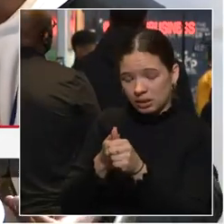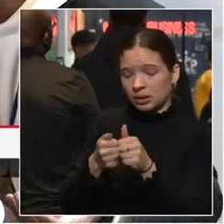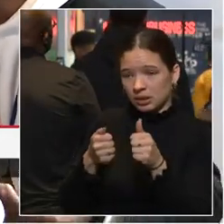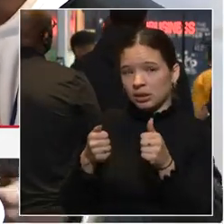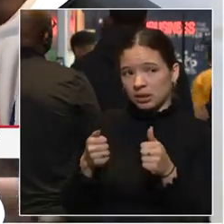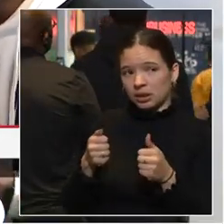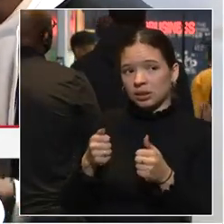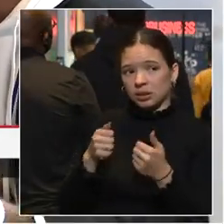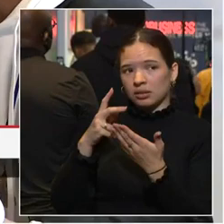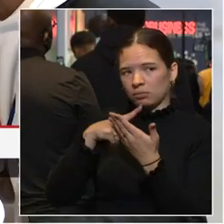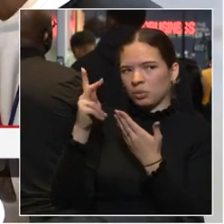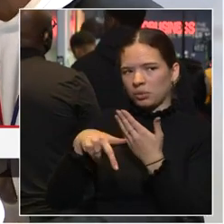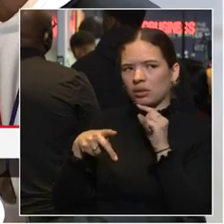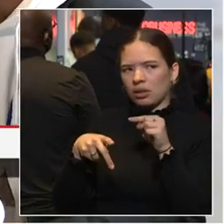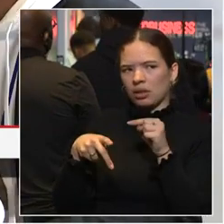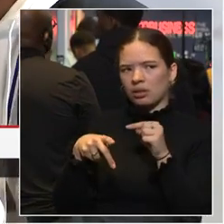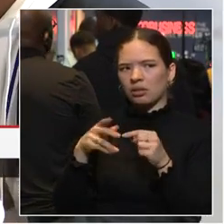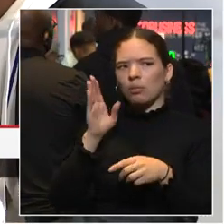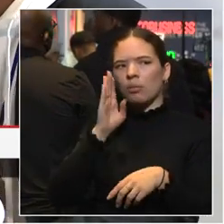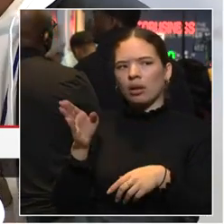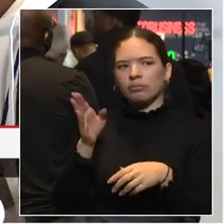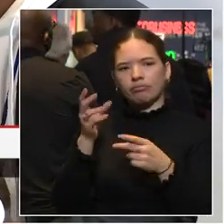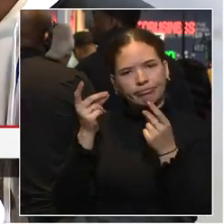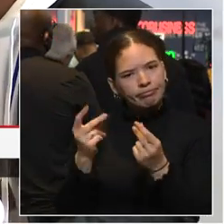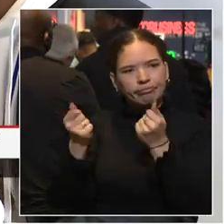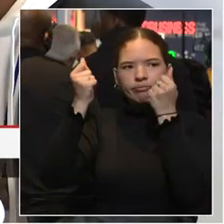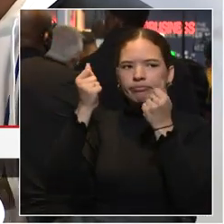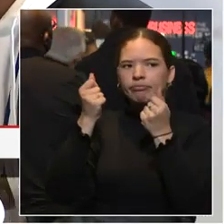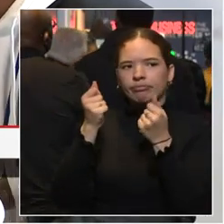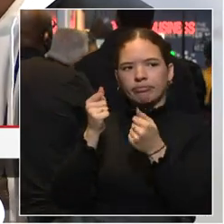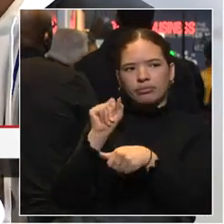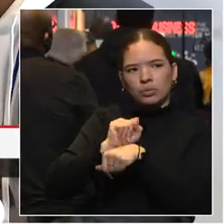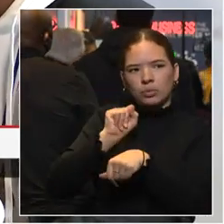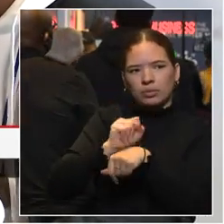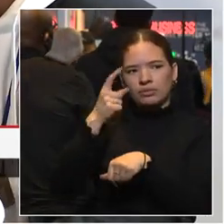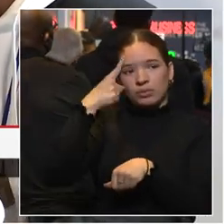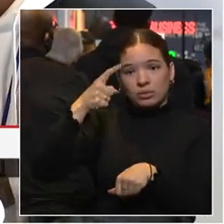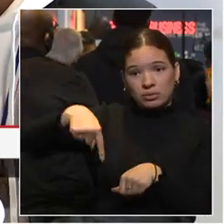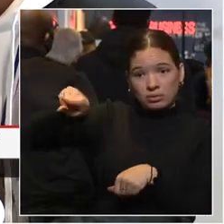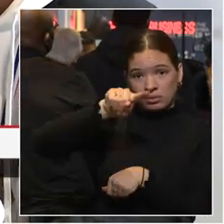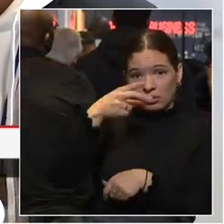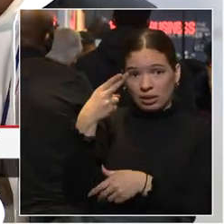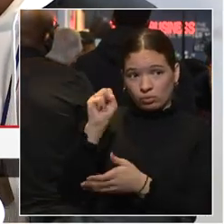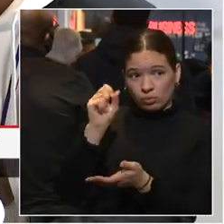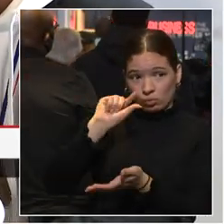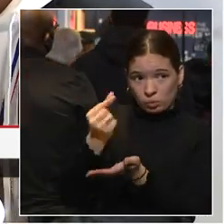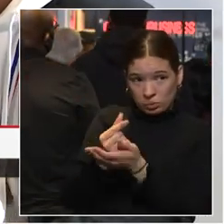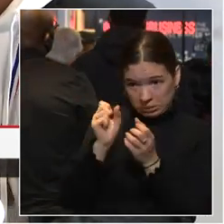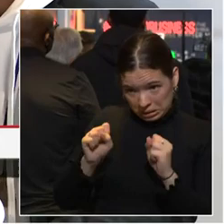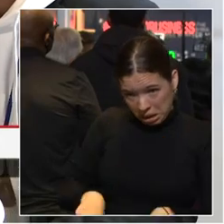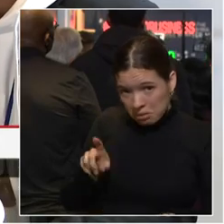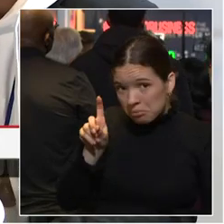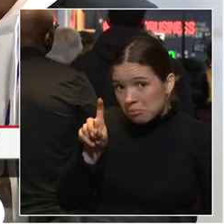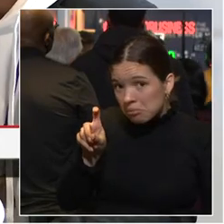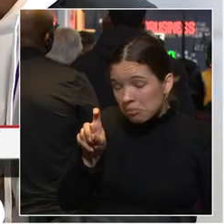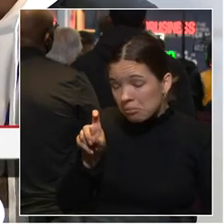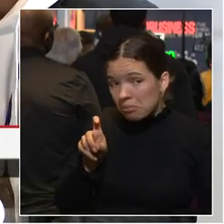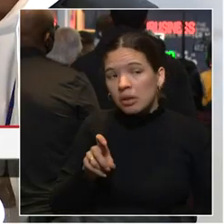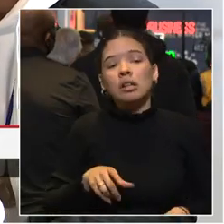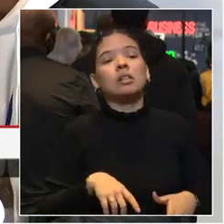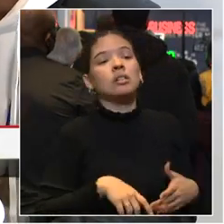automatic employment in that sector upon high school graduation? Well, that's a very